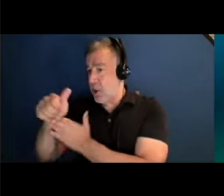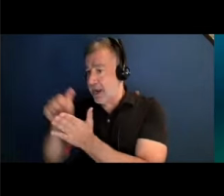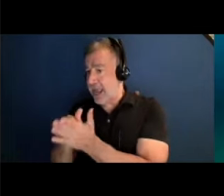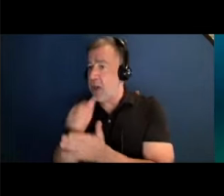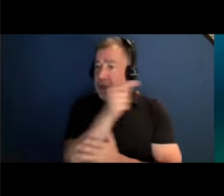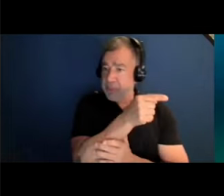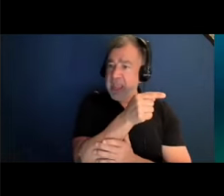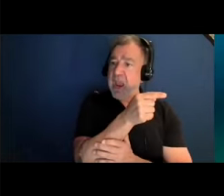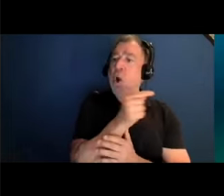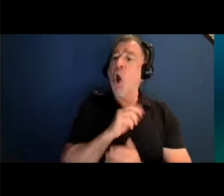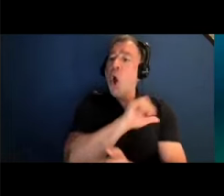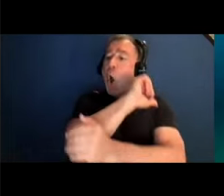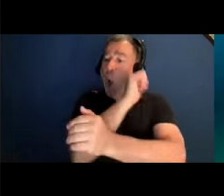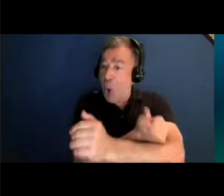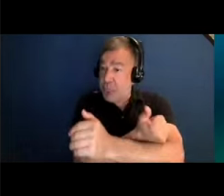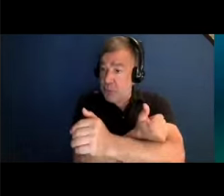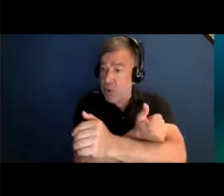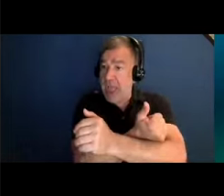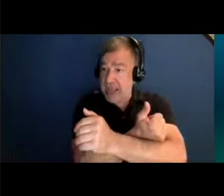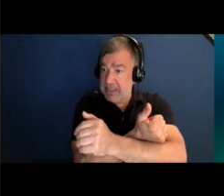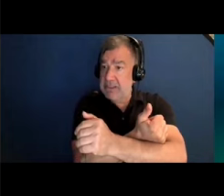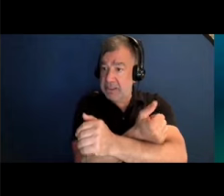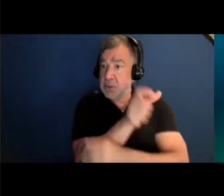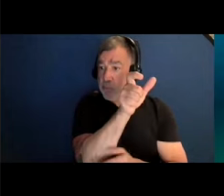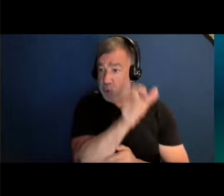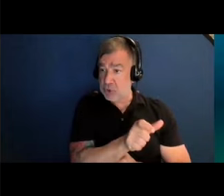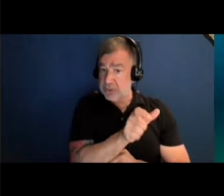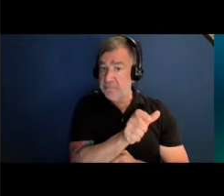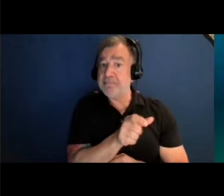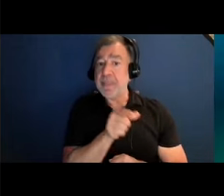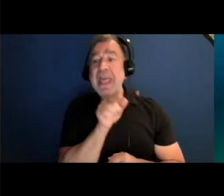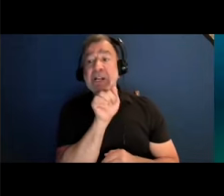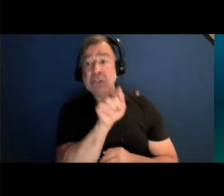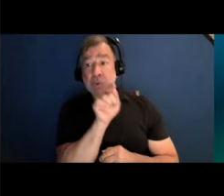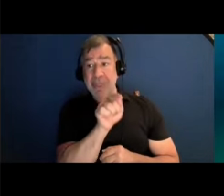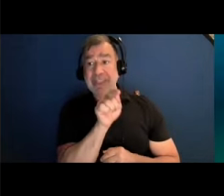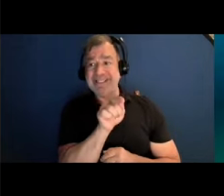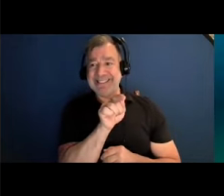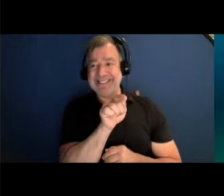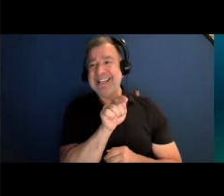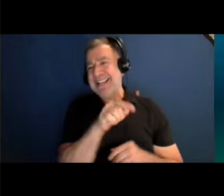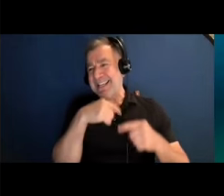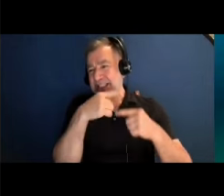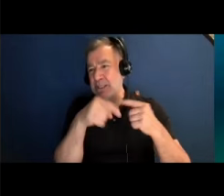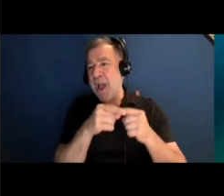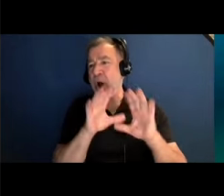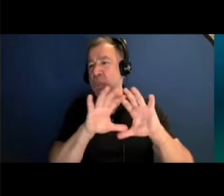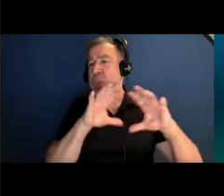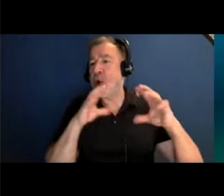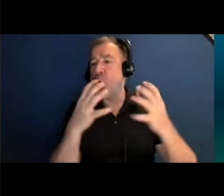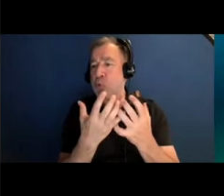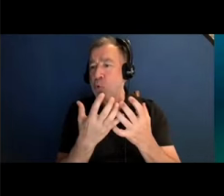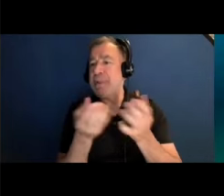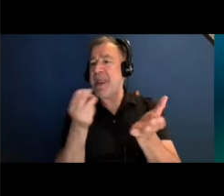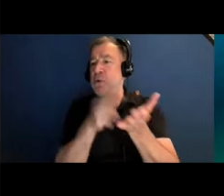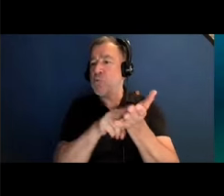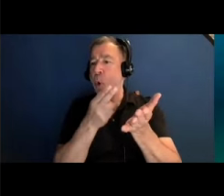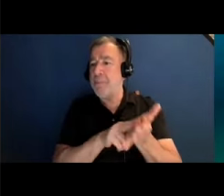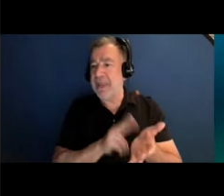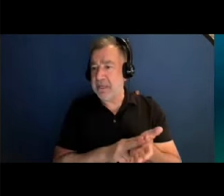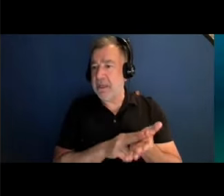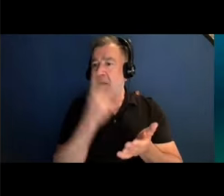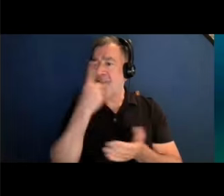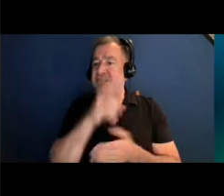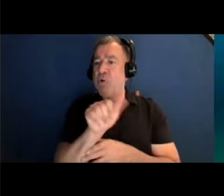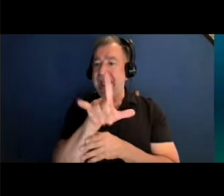July 23rd is specific to do a group enrollment process for ABLE accounts. So if you want